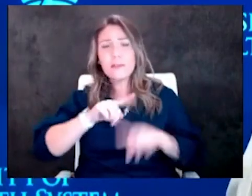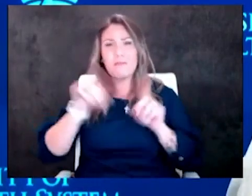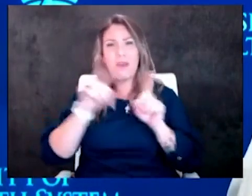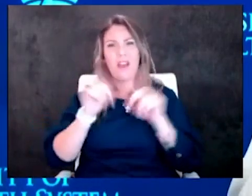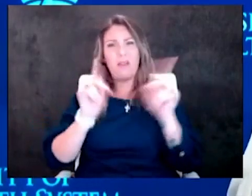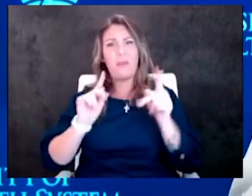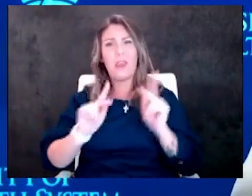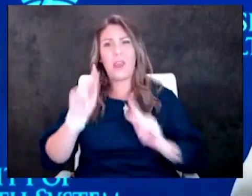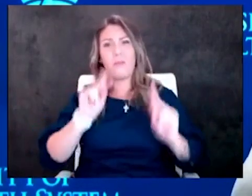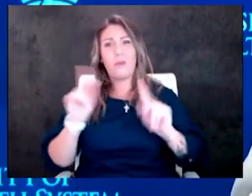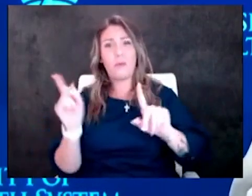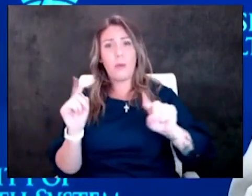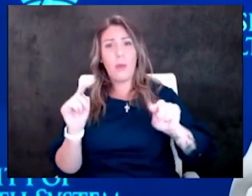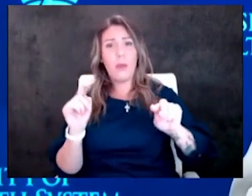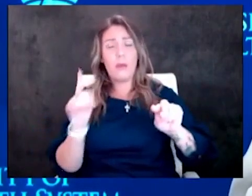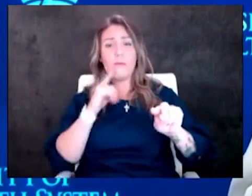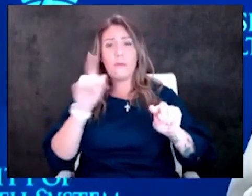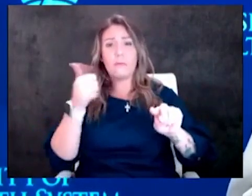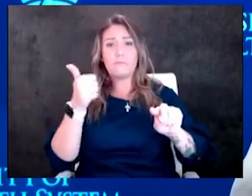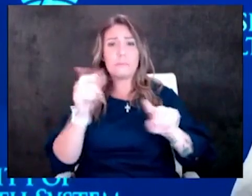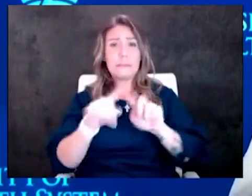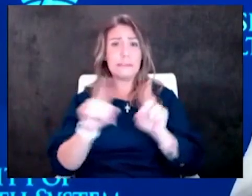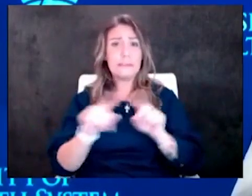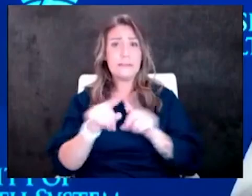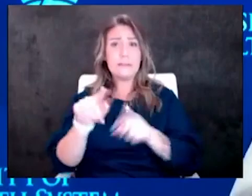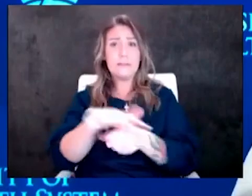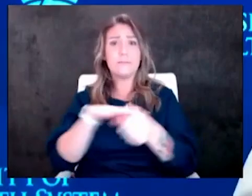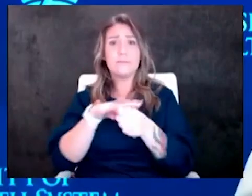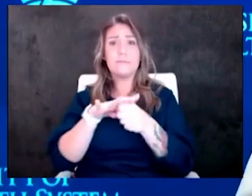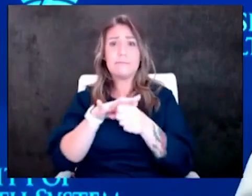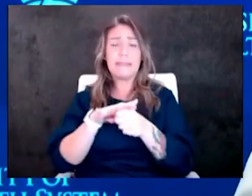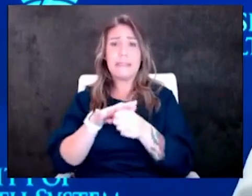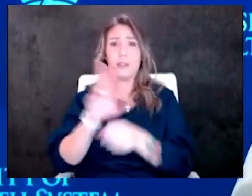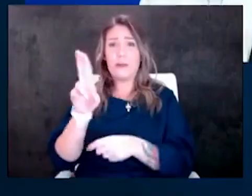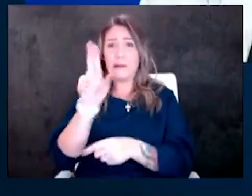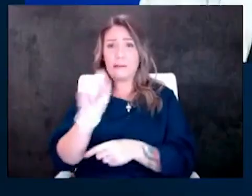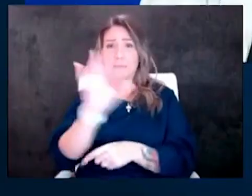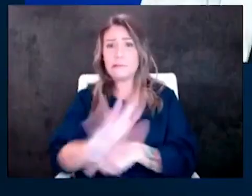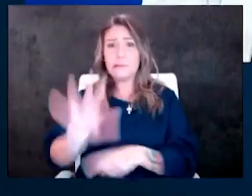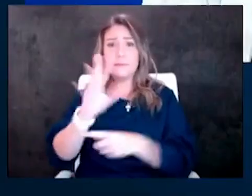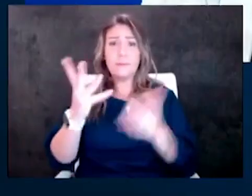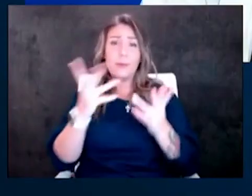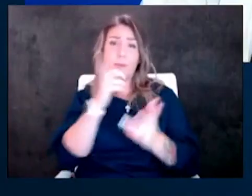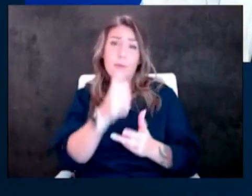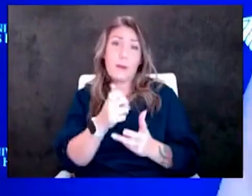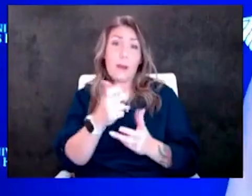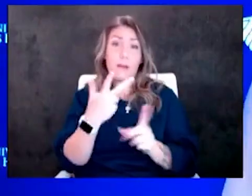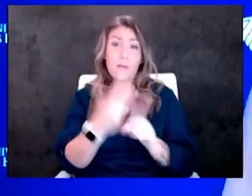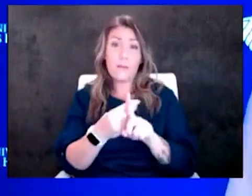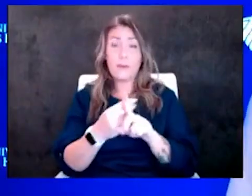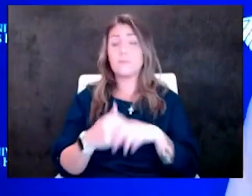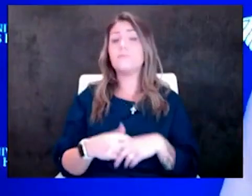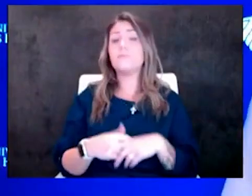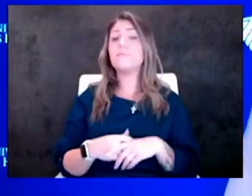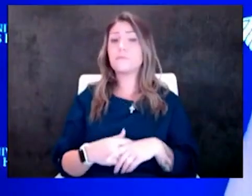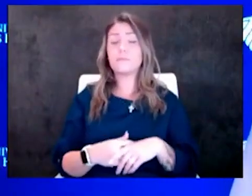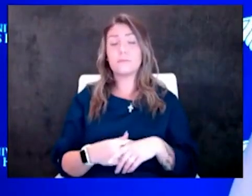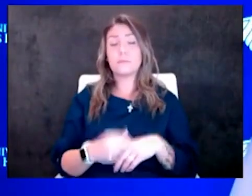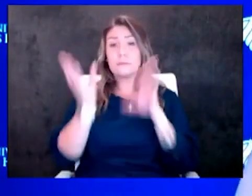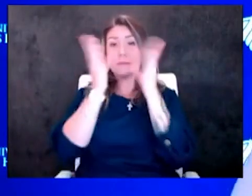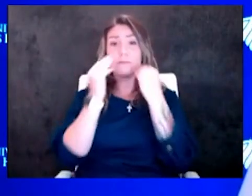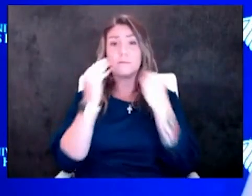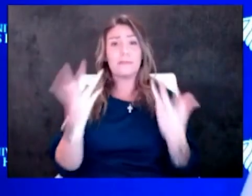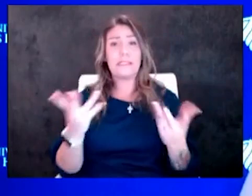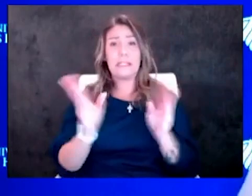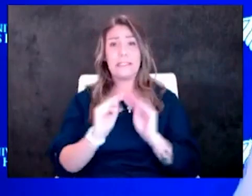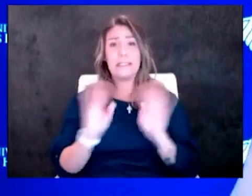especially from different areas of the country who may or may not be vaccinated, Hawk. Yeah, I would agree. I think, the data is quite clear to me. If you are